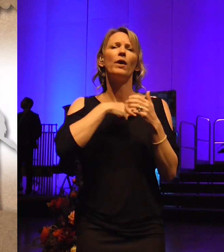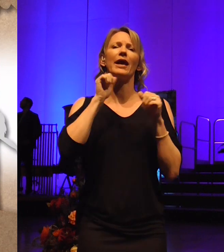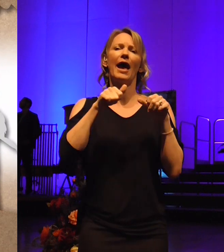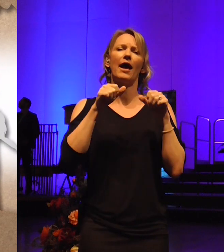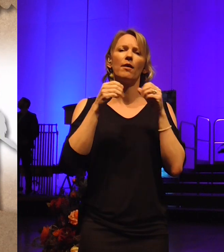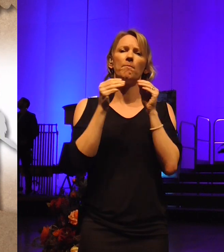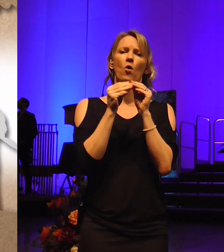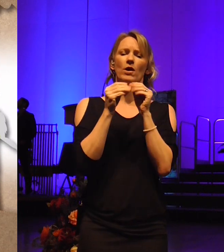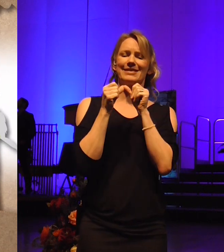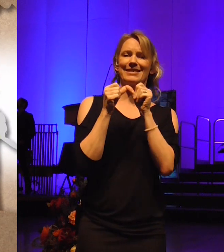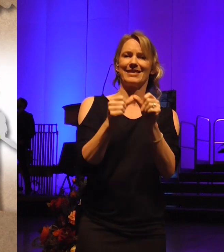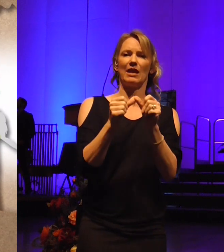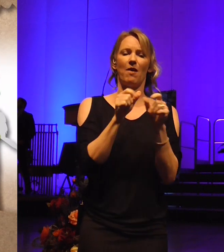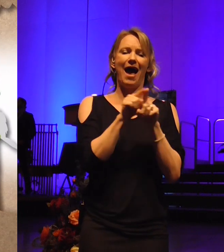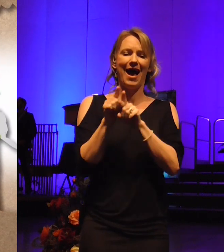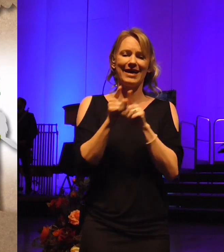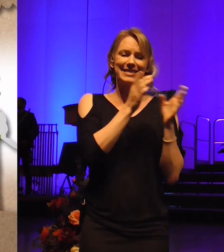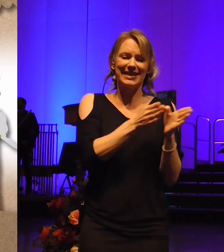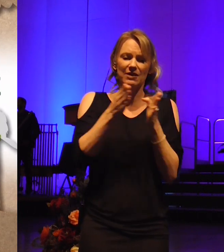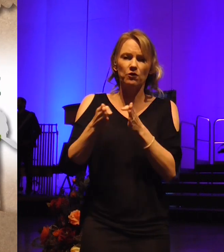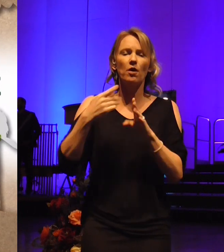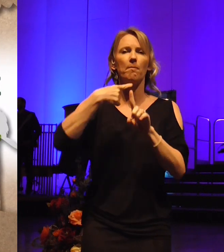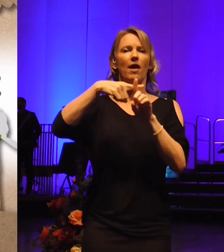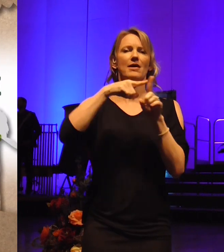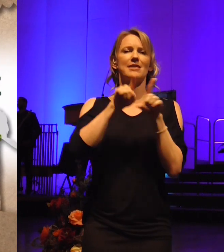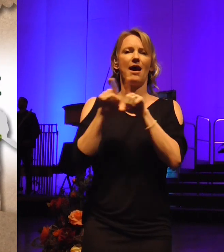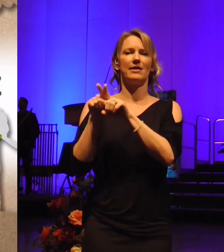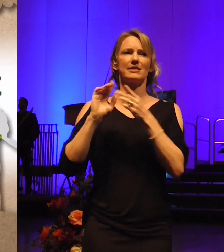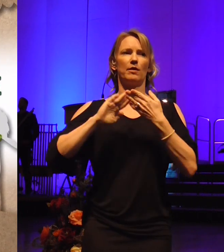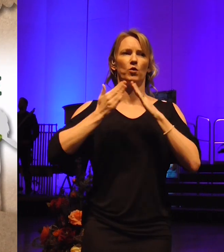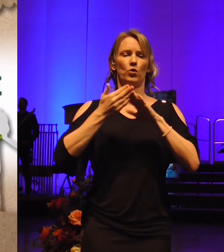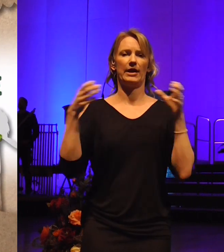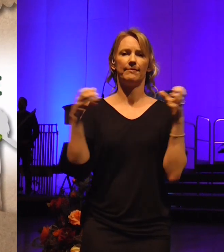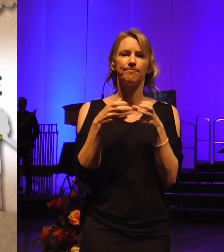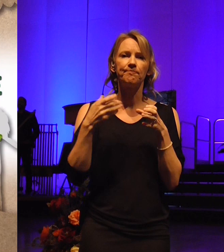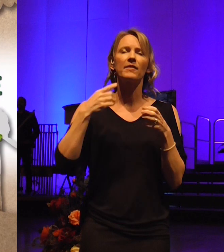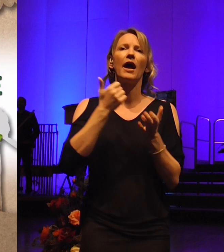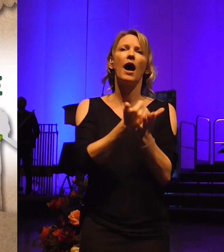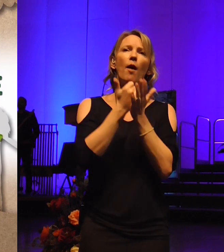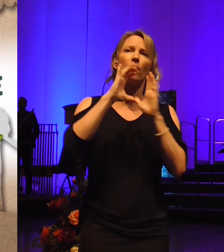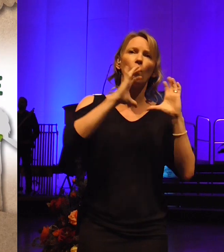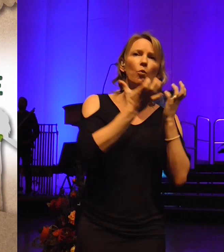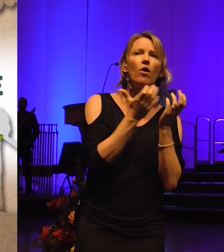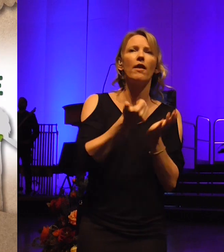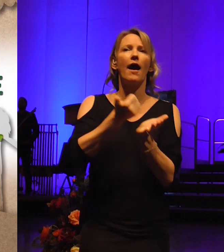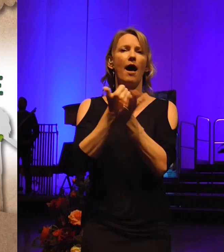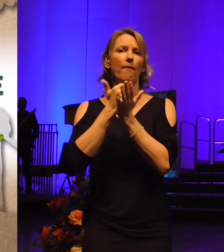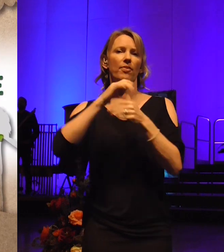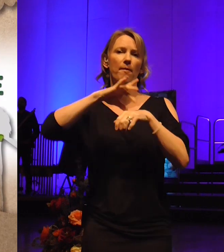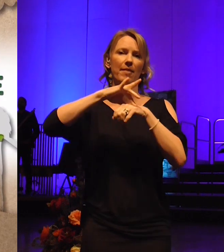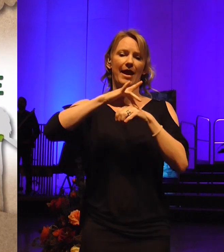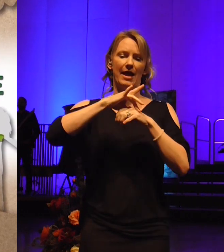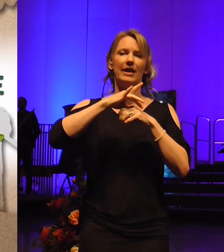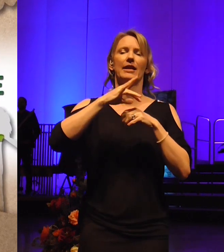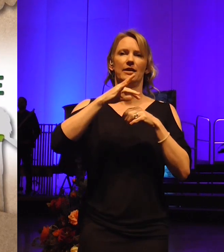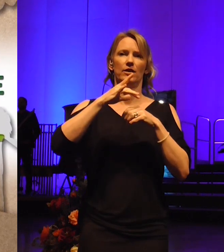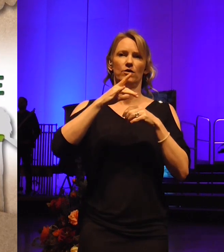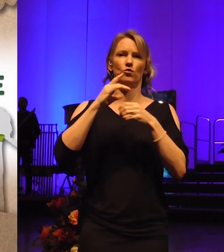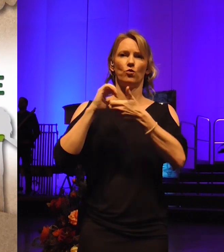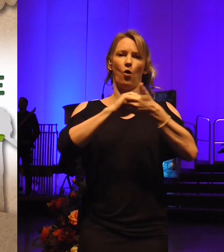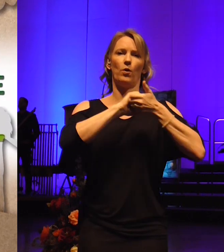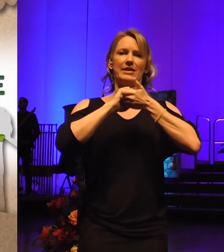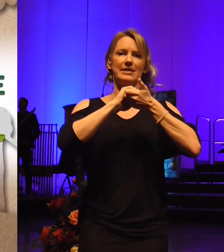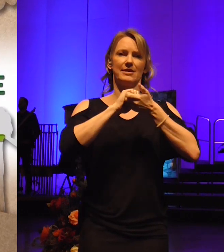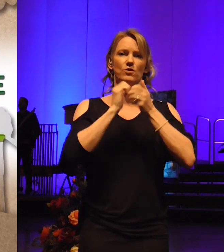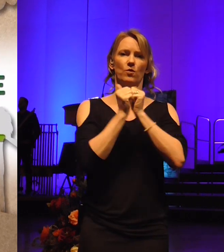more sustainable as individuals and as a community, and to help the world, help the planet to coexist with each